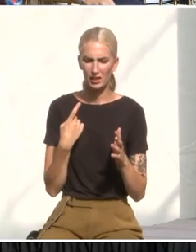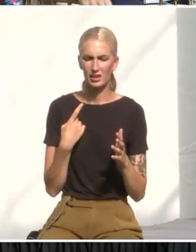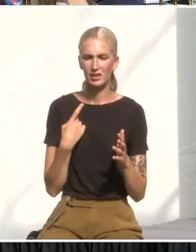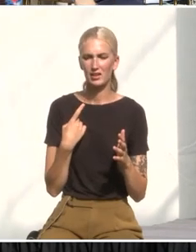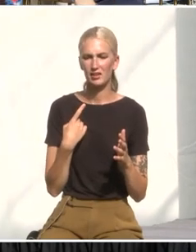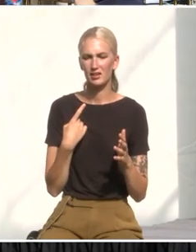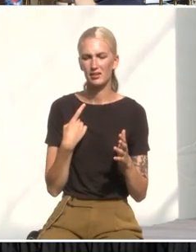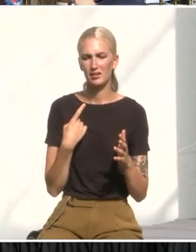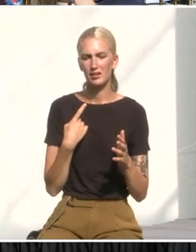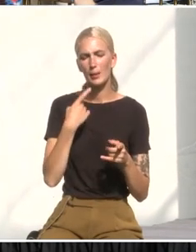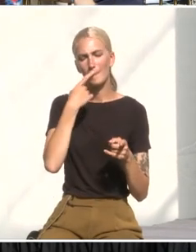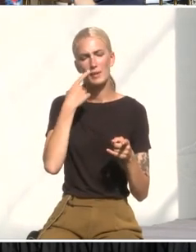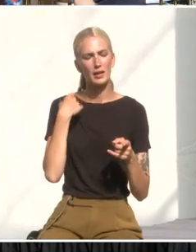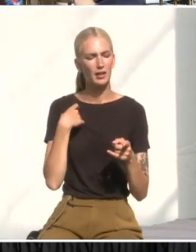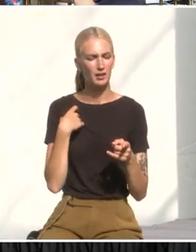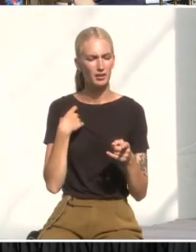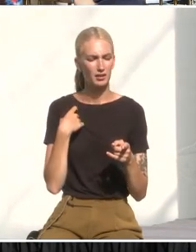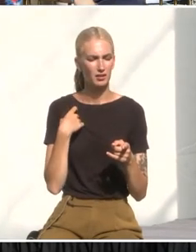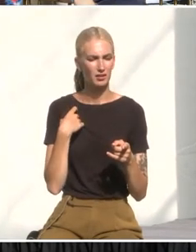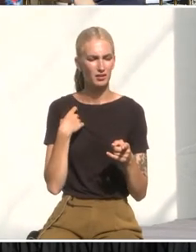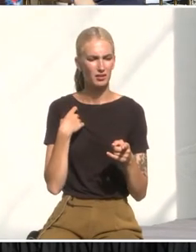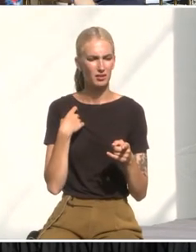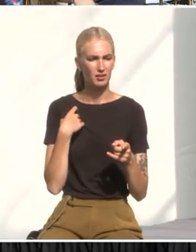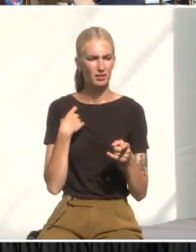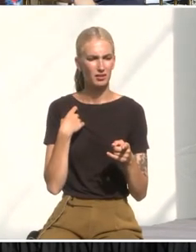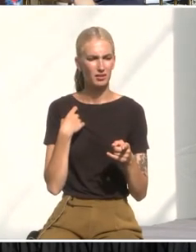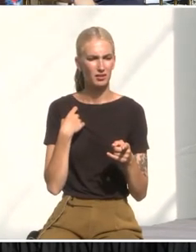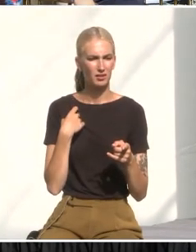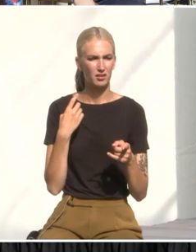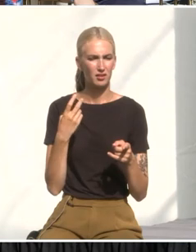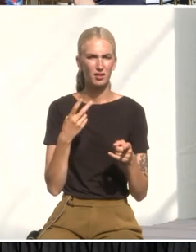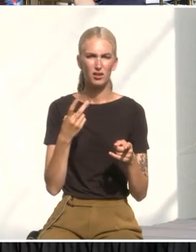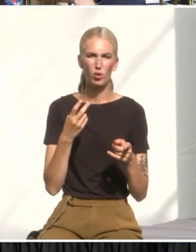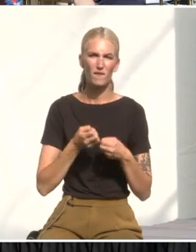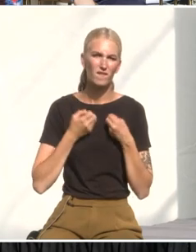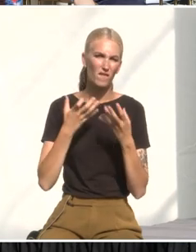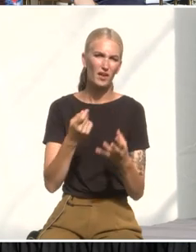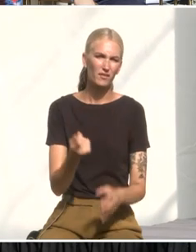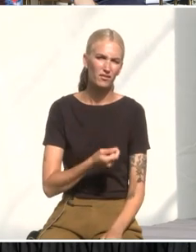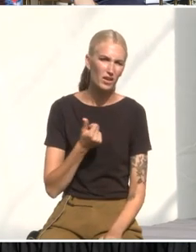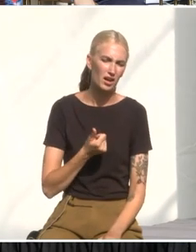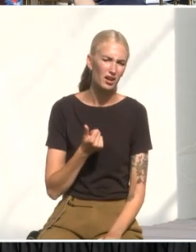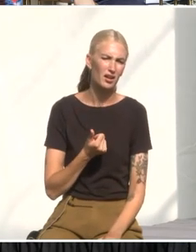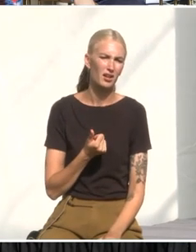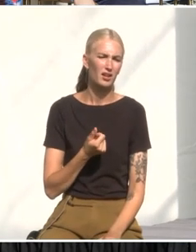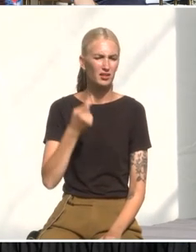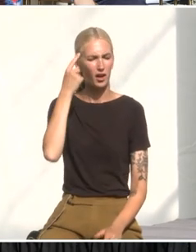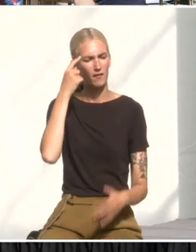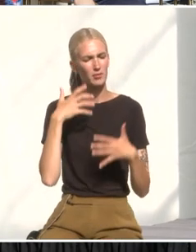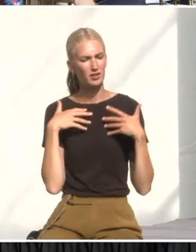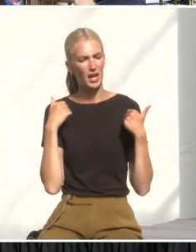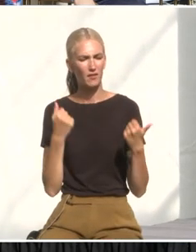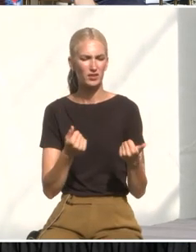the notion that men are unemotional or less expressive to talk about mental health or